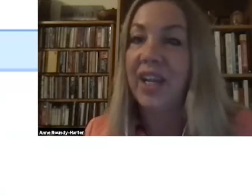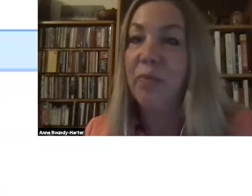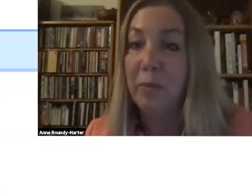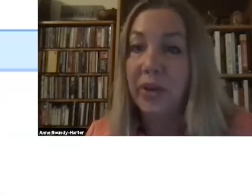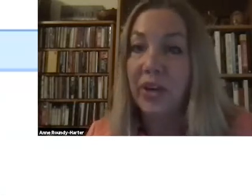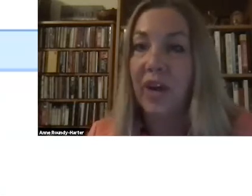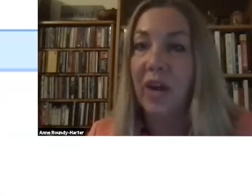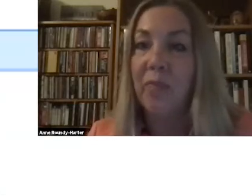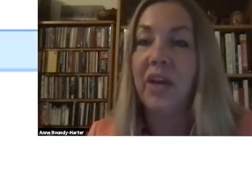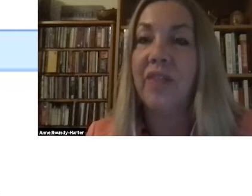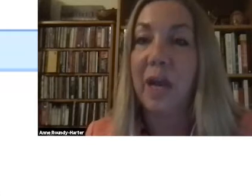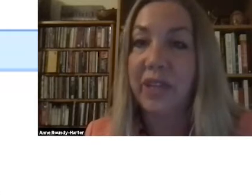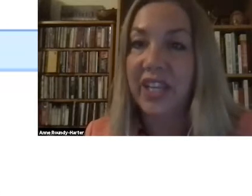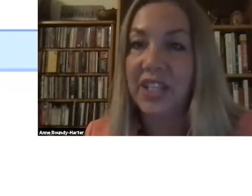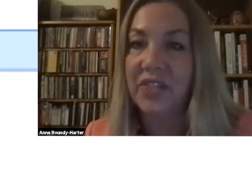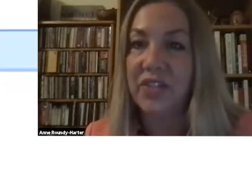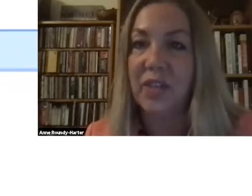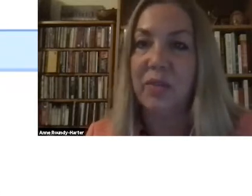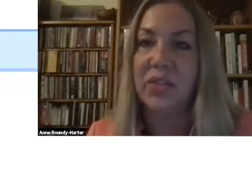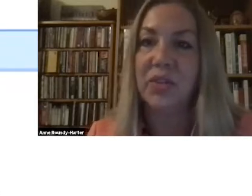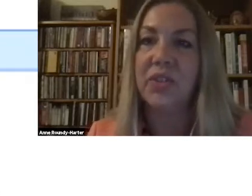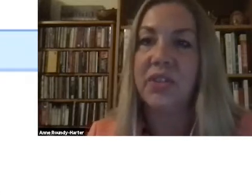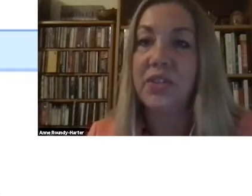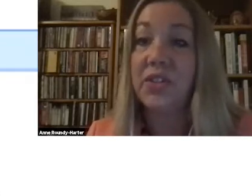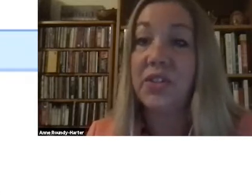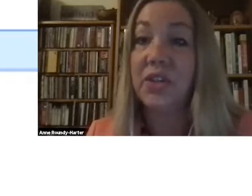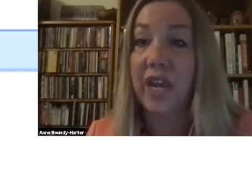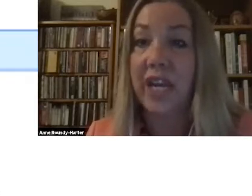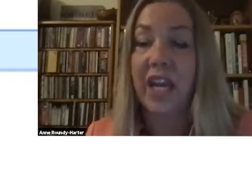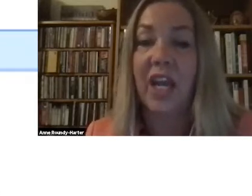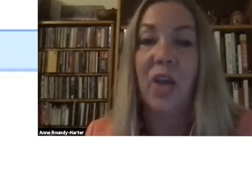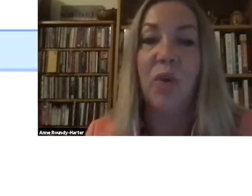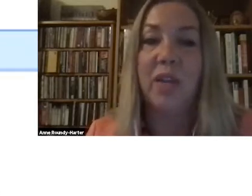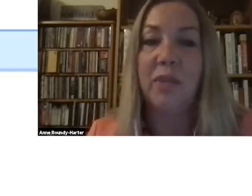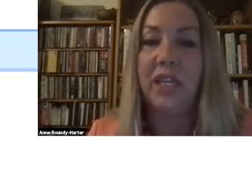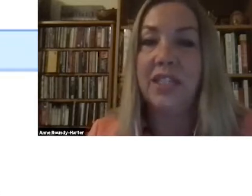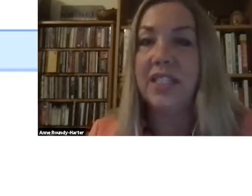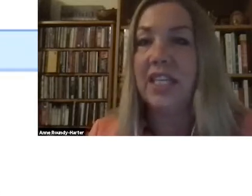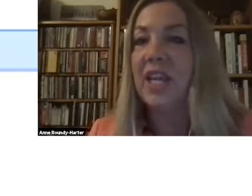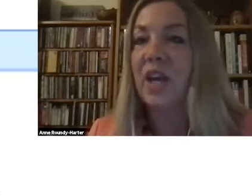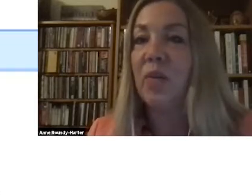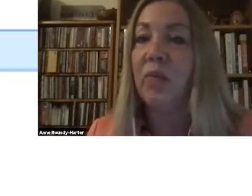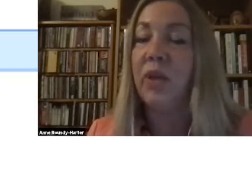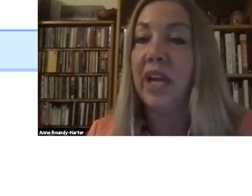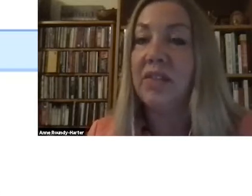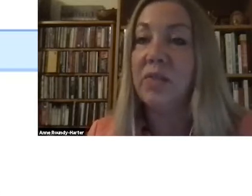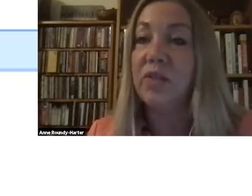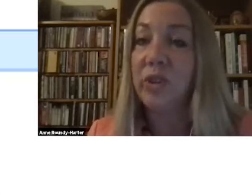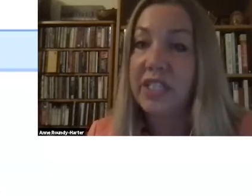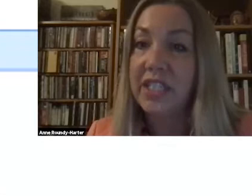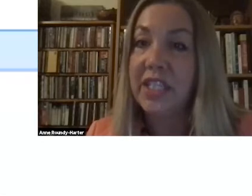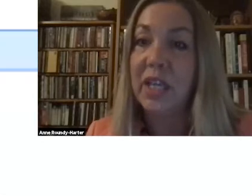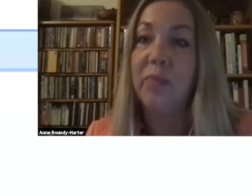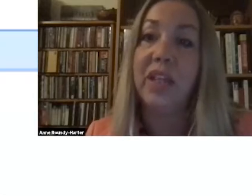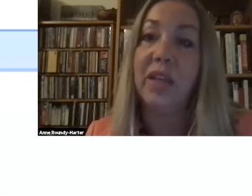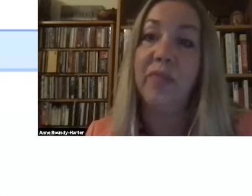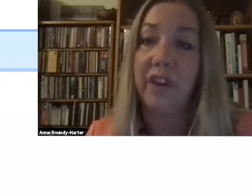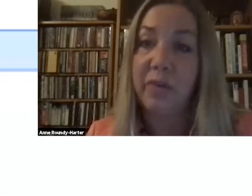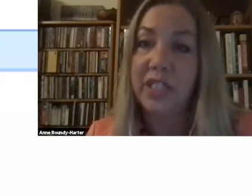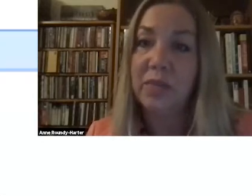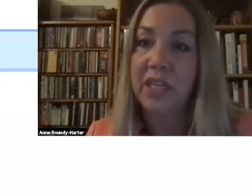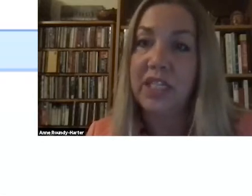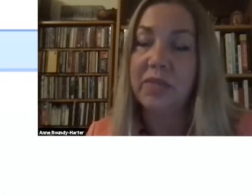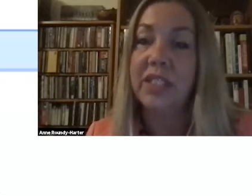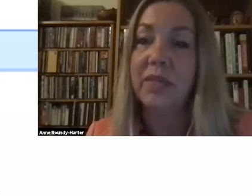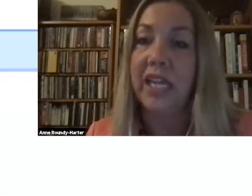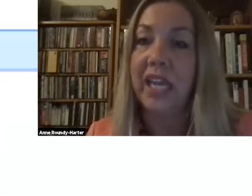had a bumper crop of applicants for summer school. So this is just great. What it means is that we will have some choices and make the very